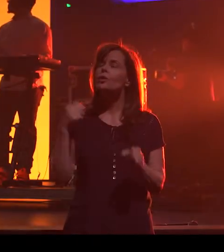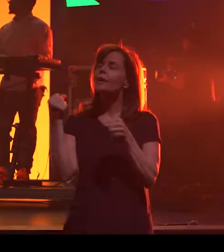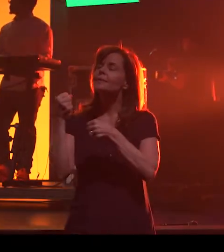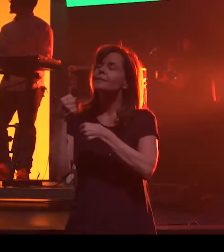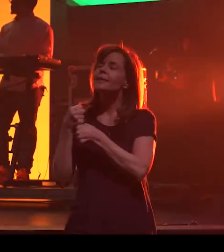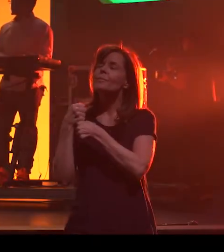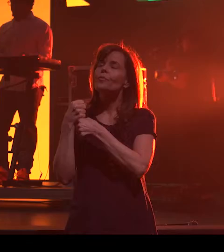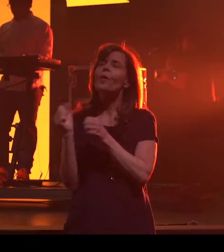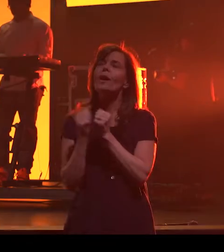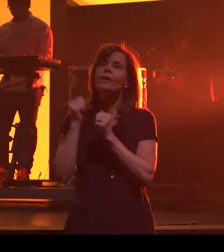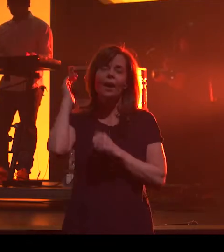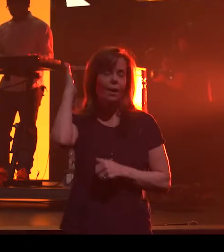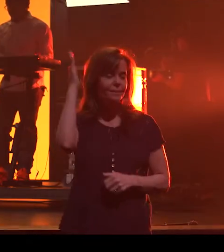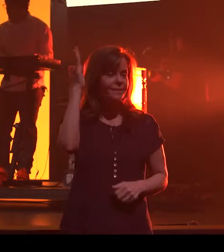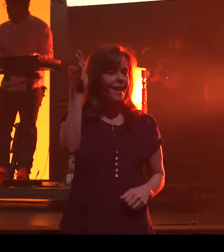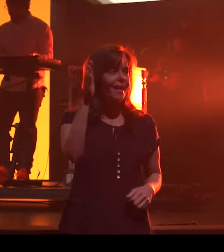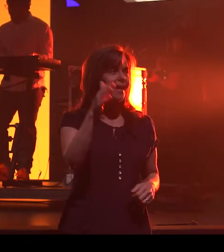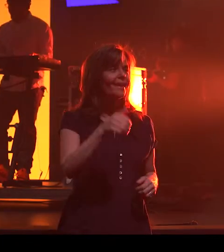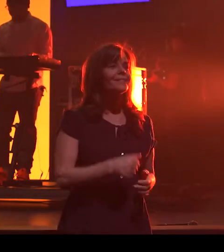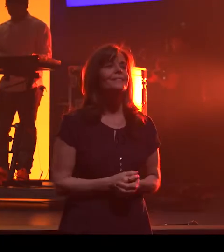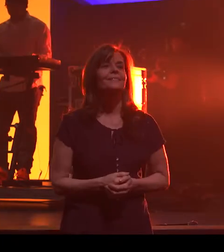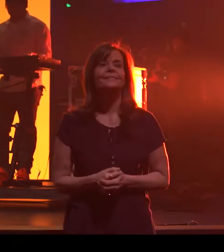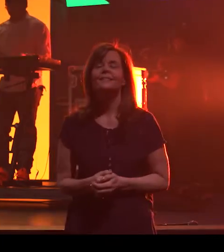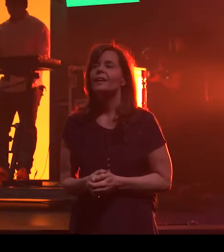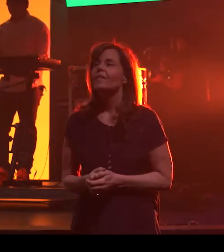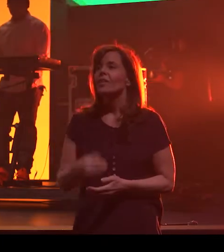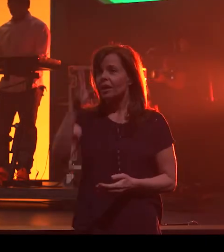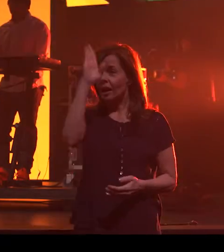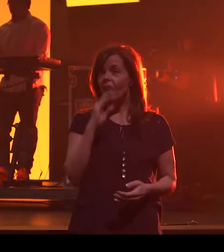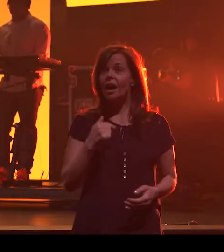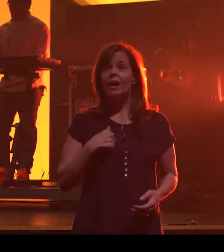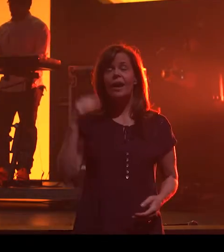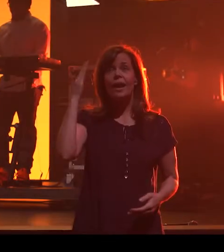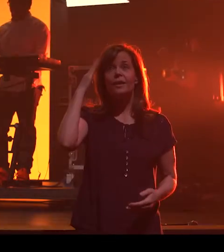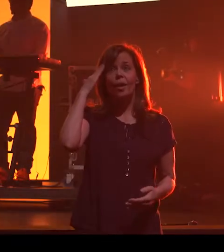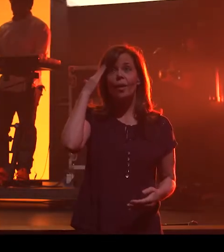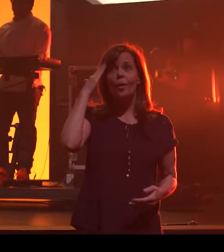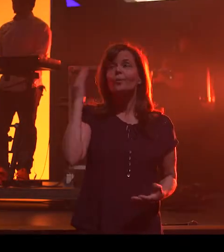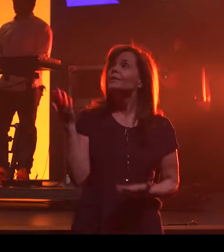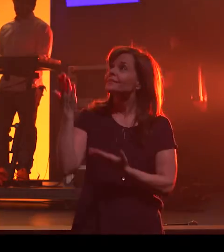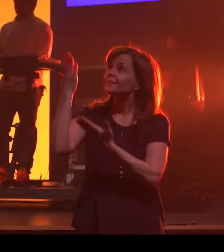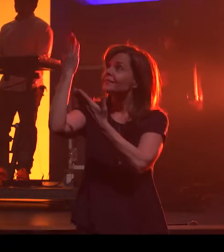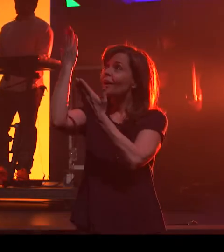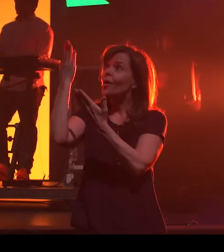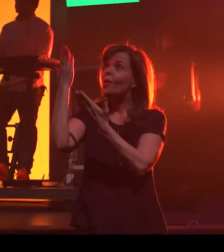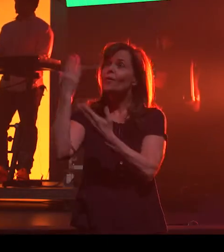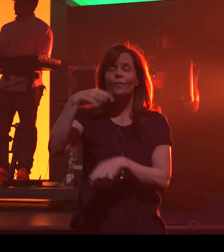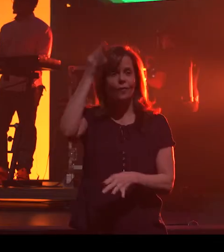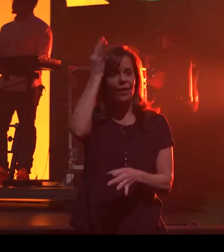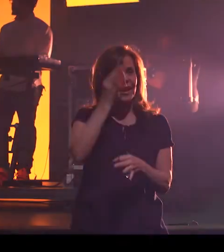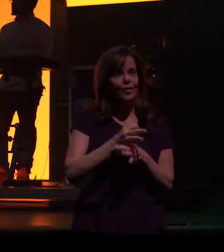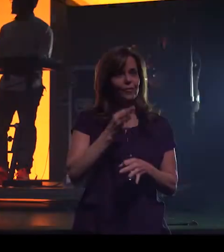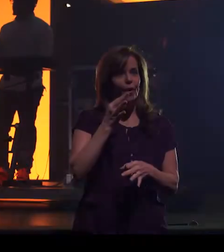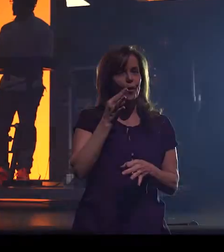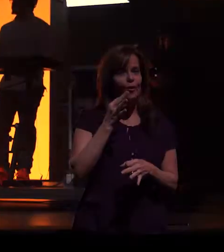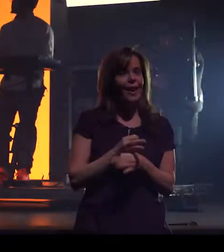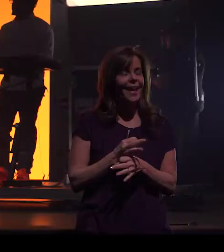I'll trust him with what comes. For the God I know is known for